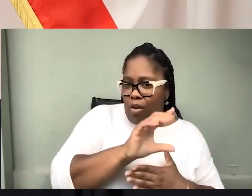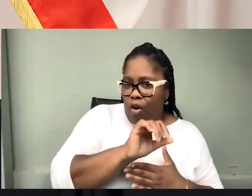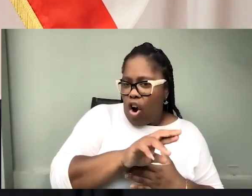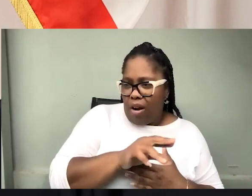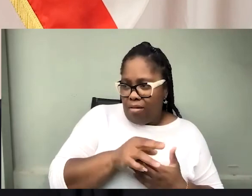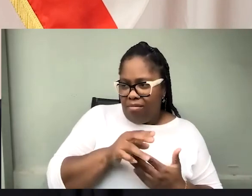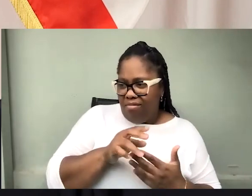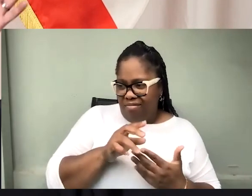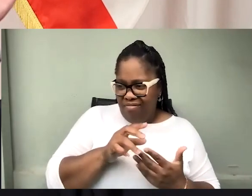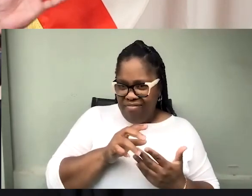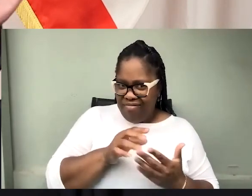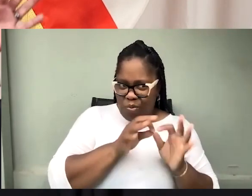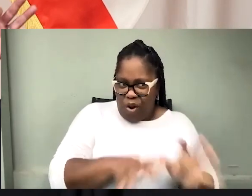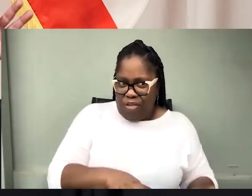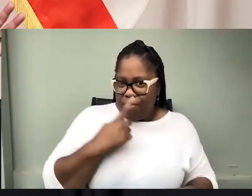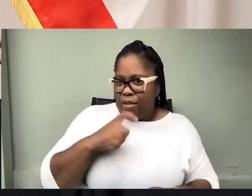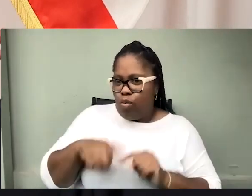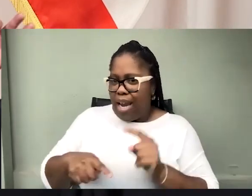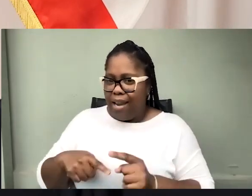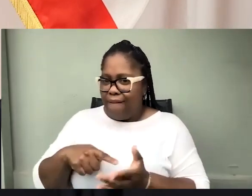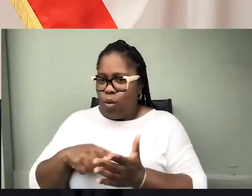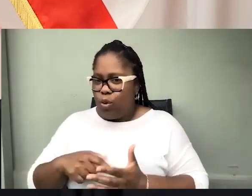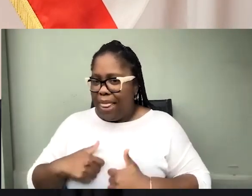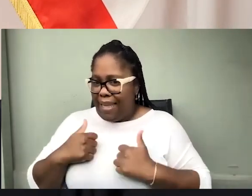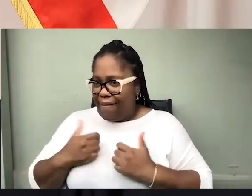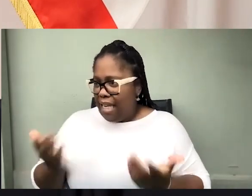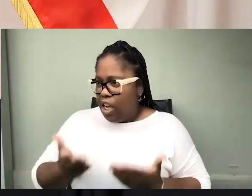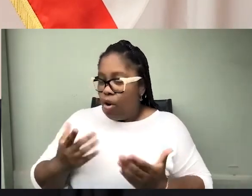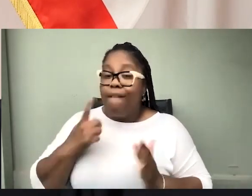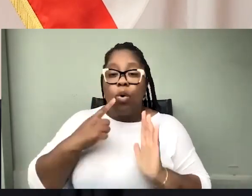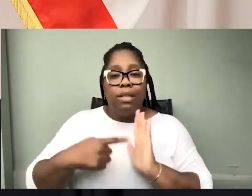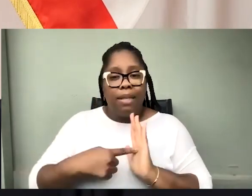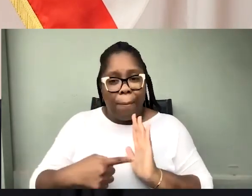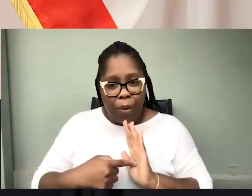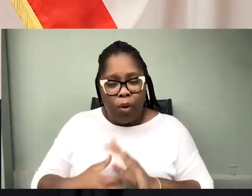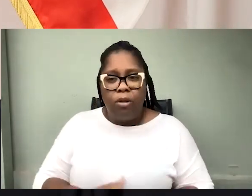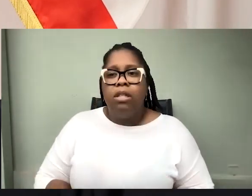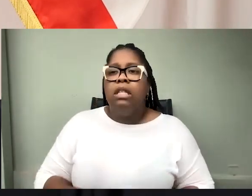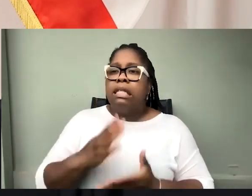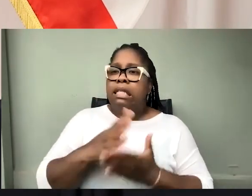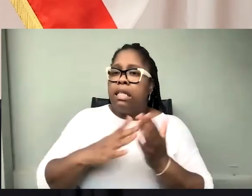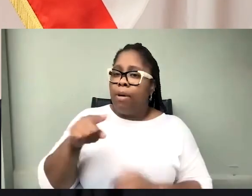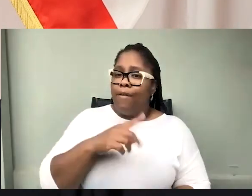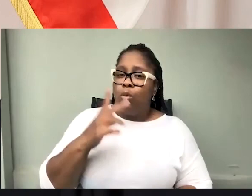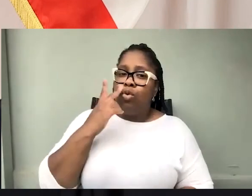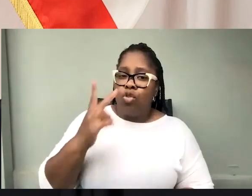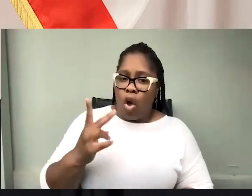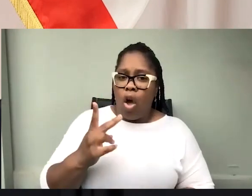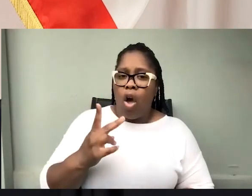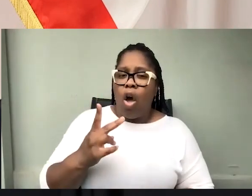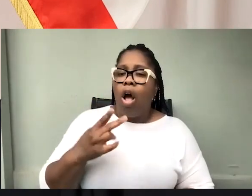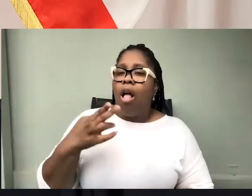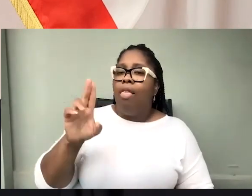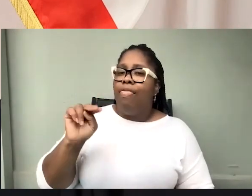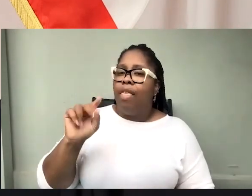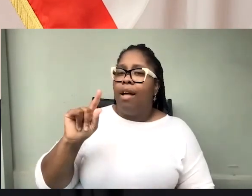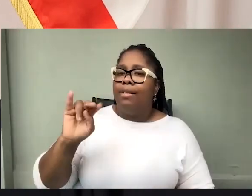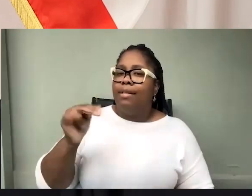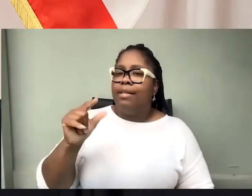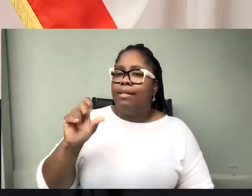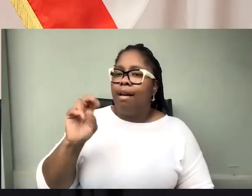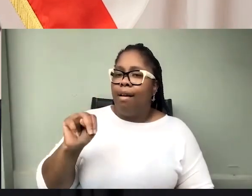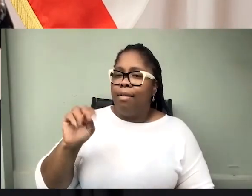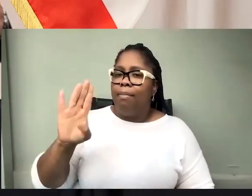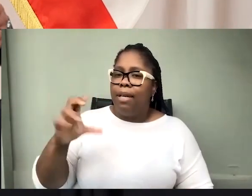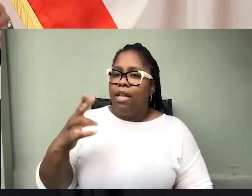planet. And just to give you one example of what we're trying to do on that front, some of you may have seen that in response to the Huntington Beach oil spill,